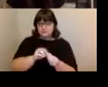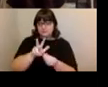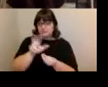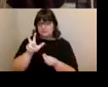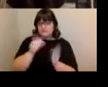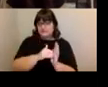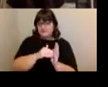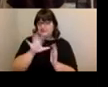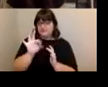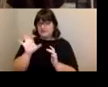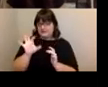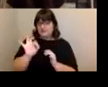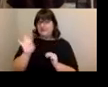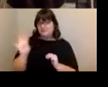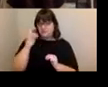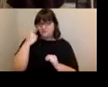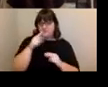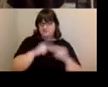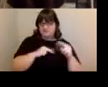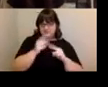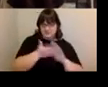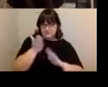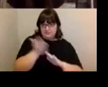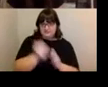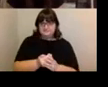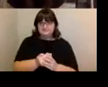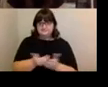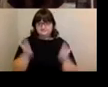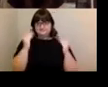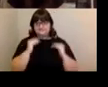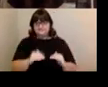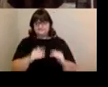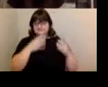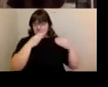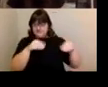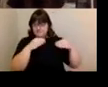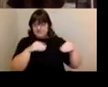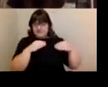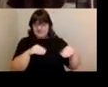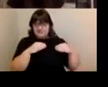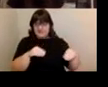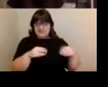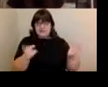in facility operating. And then in marketing contract,